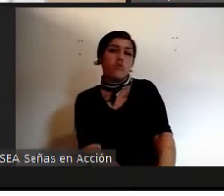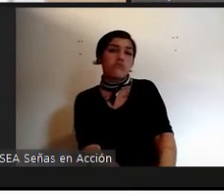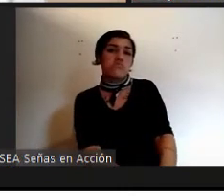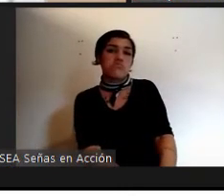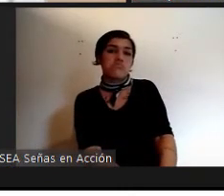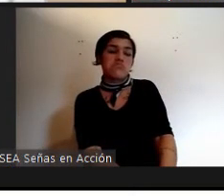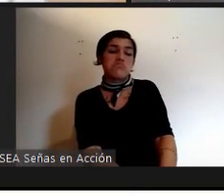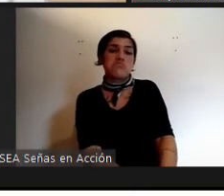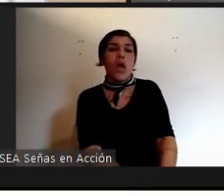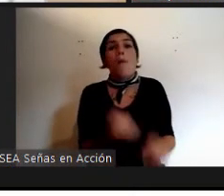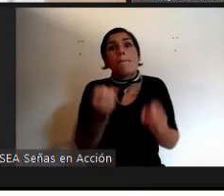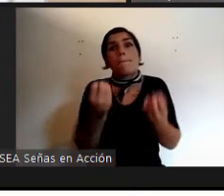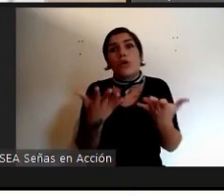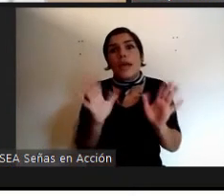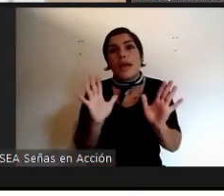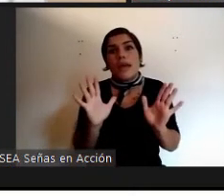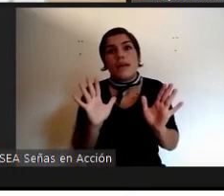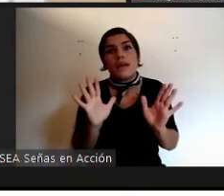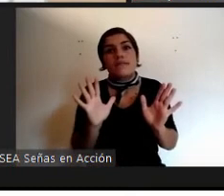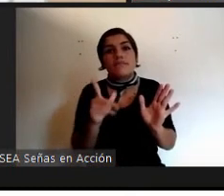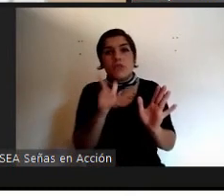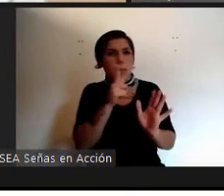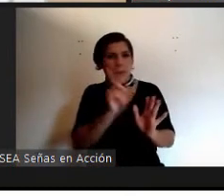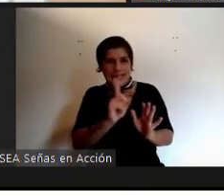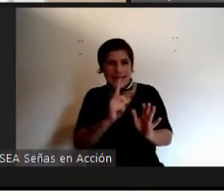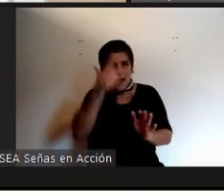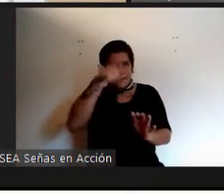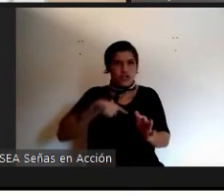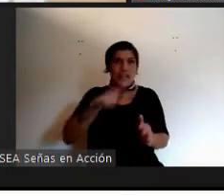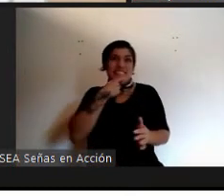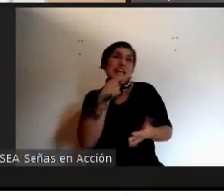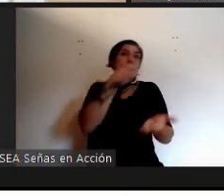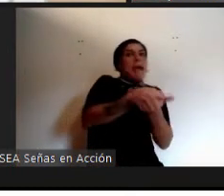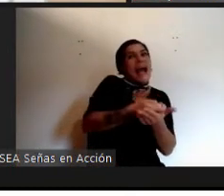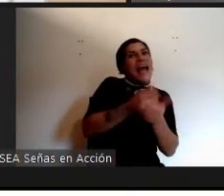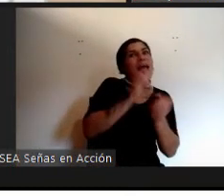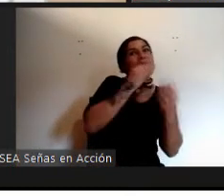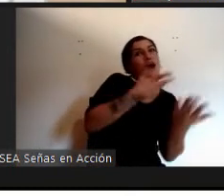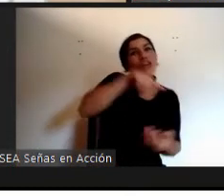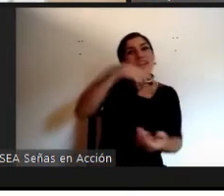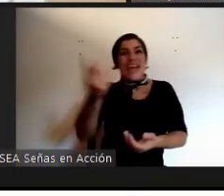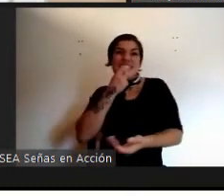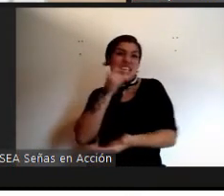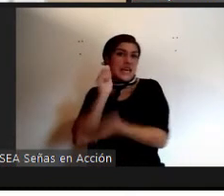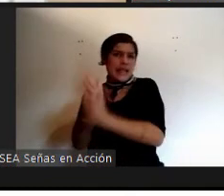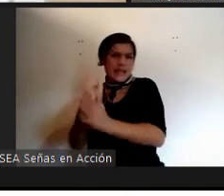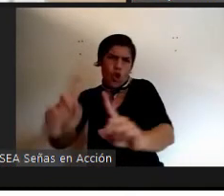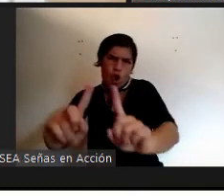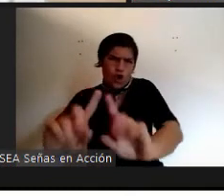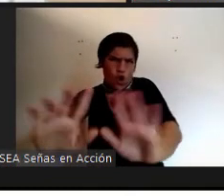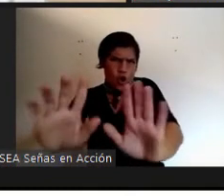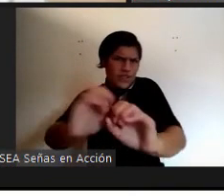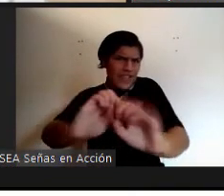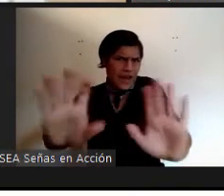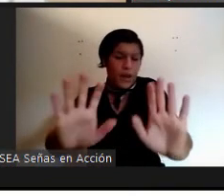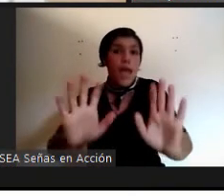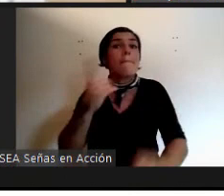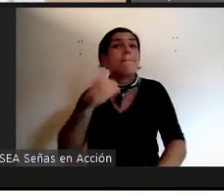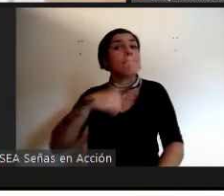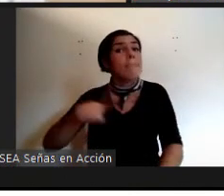will have a high appreciation for what they pay, but rather because having a structure that